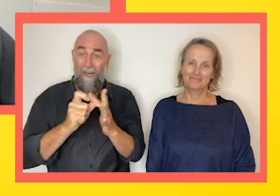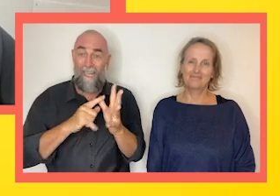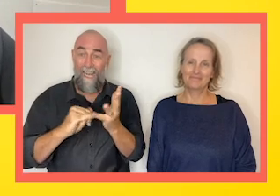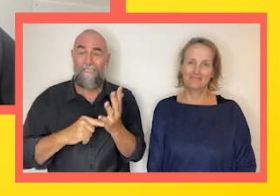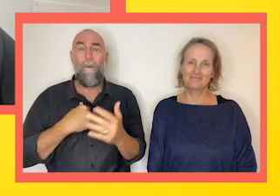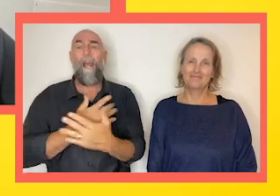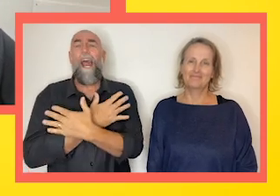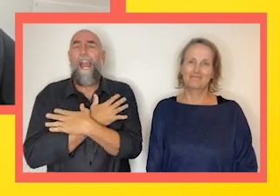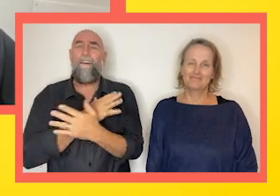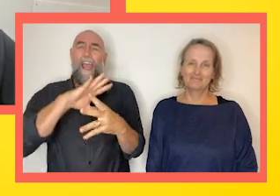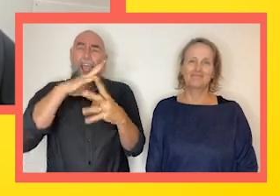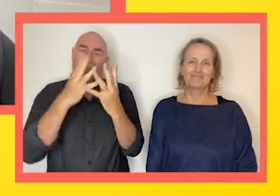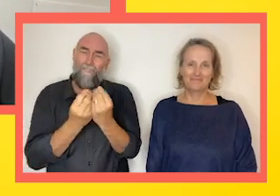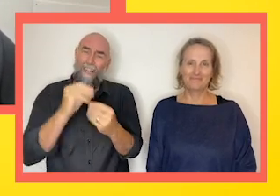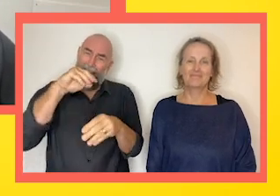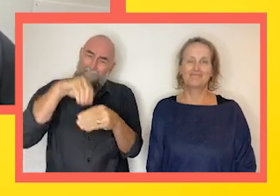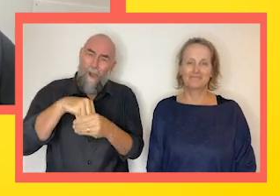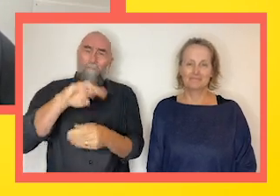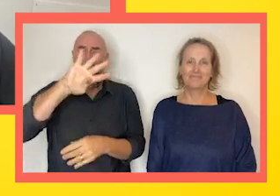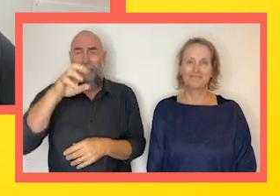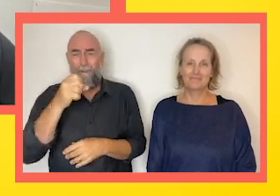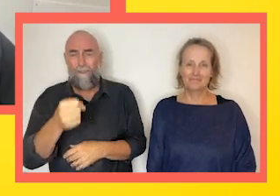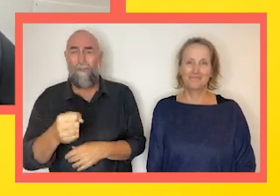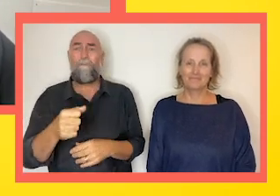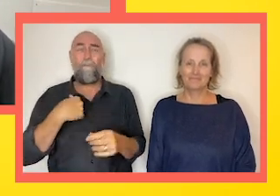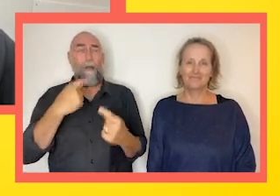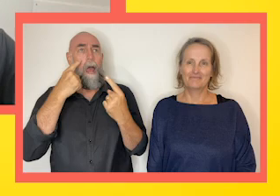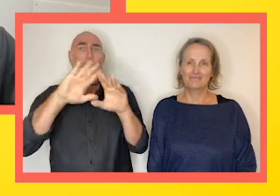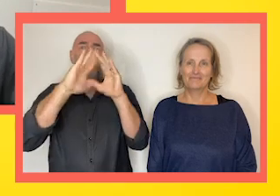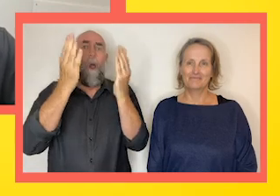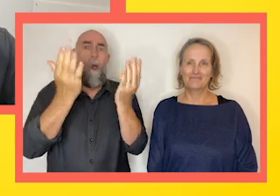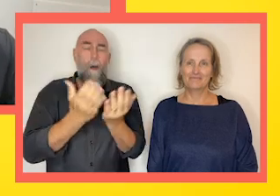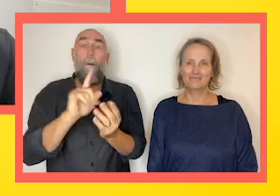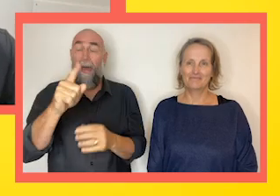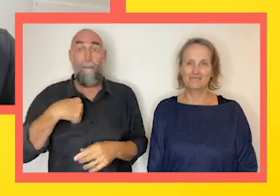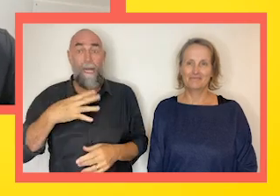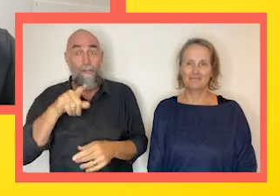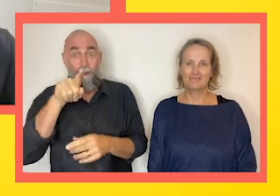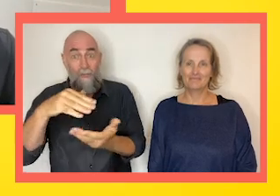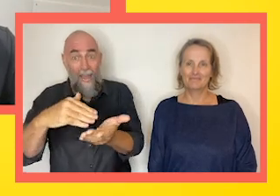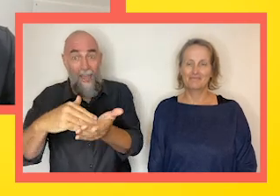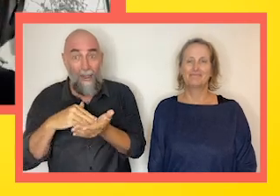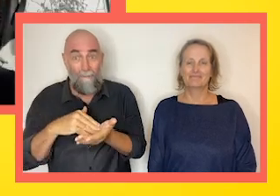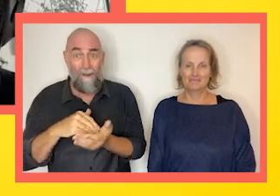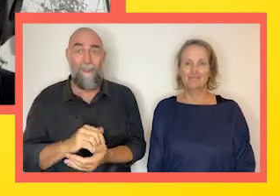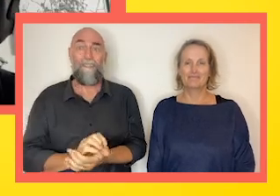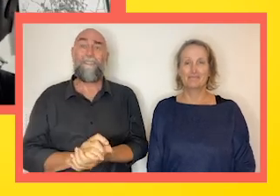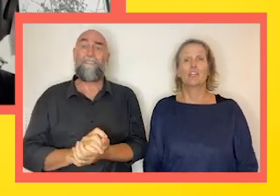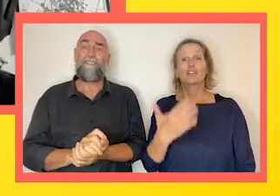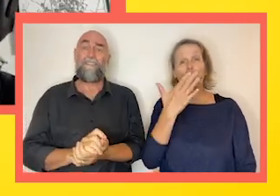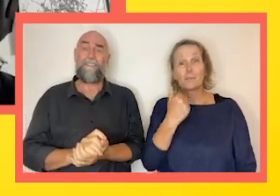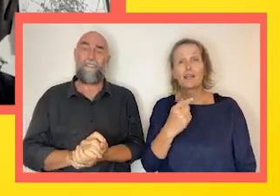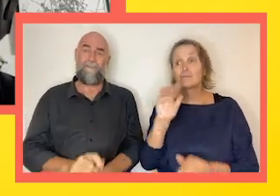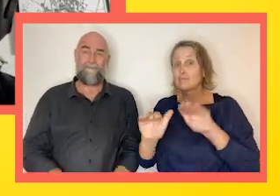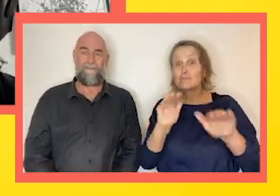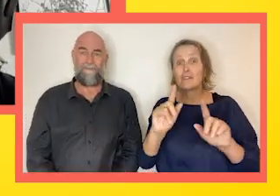love all things parasport and want to share how amazing it is with the rest of the world. But we need your help to do that. We need to make sure that you tell